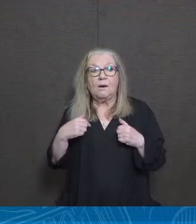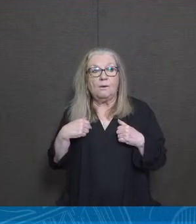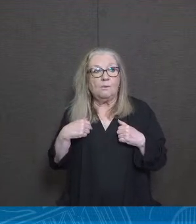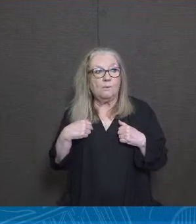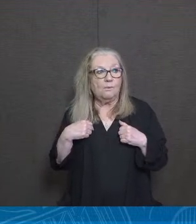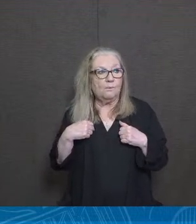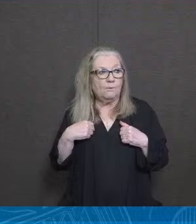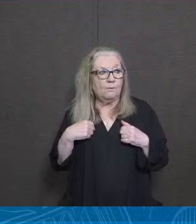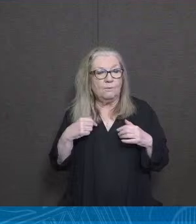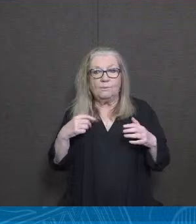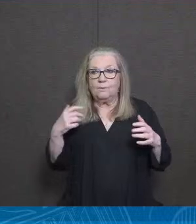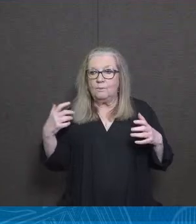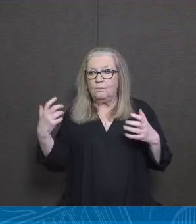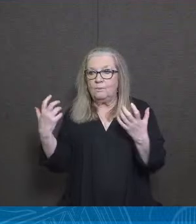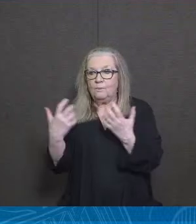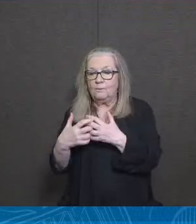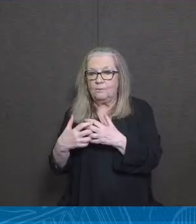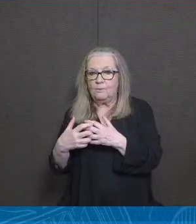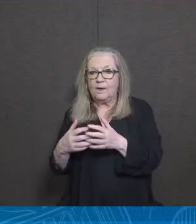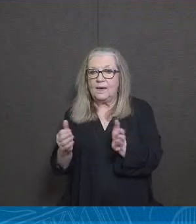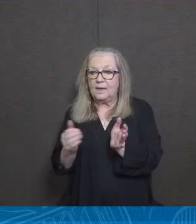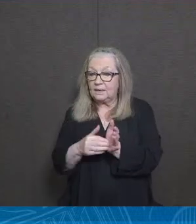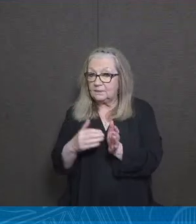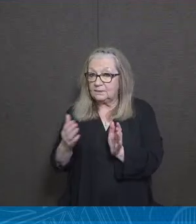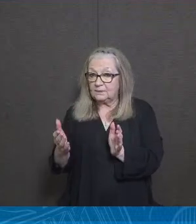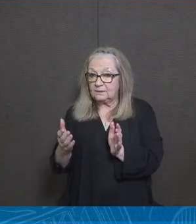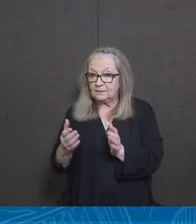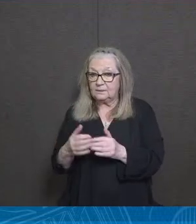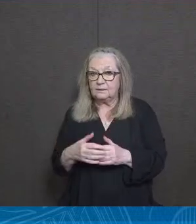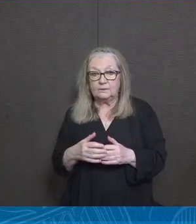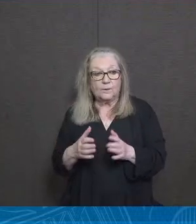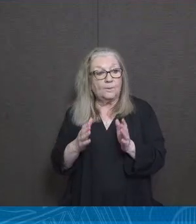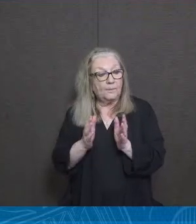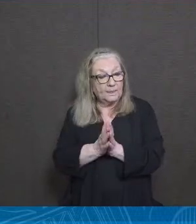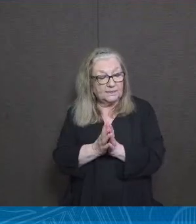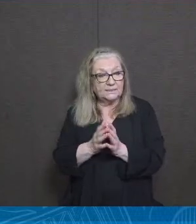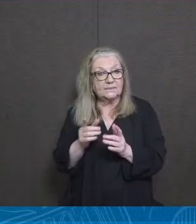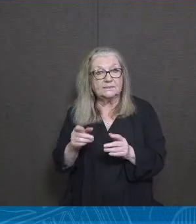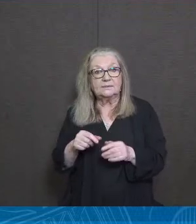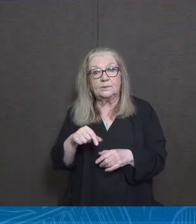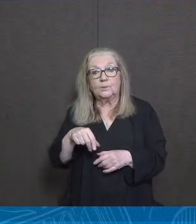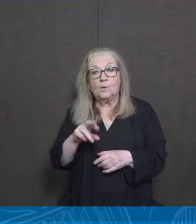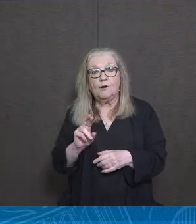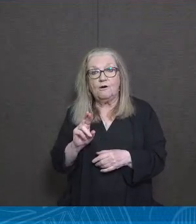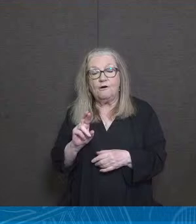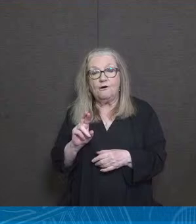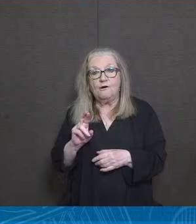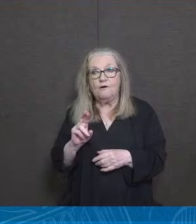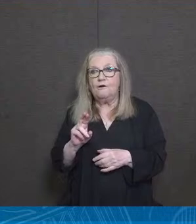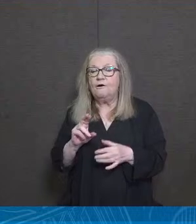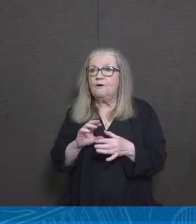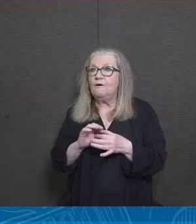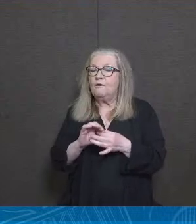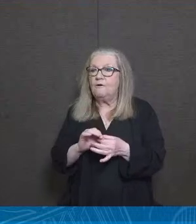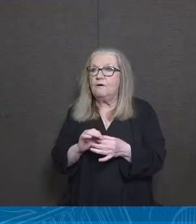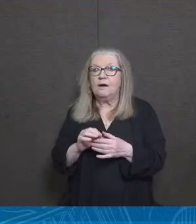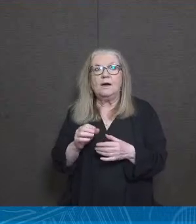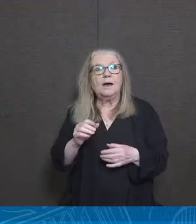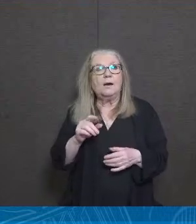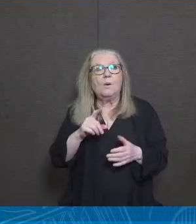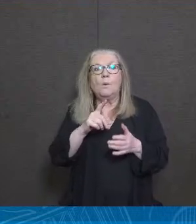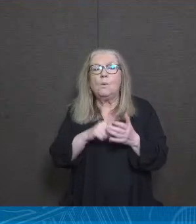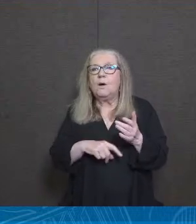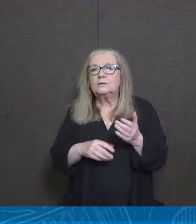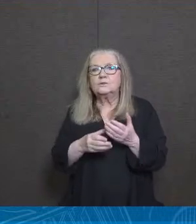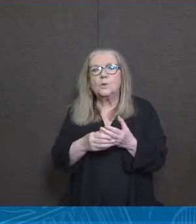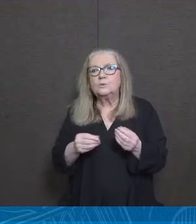to your engagement again. So please scan the QR code. What kind of AI solutions do we need